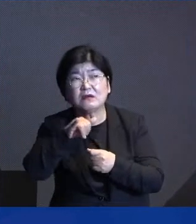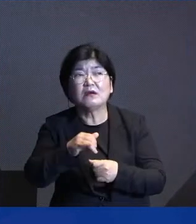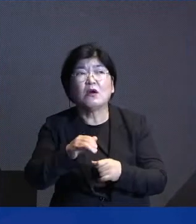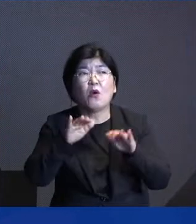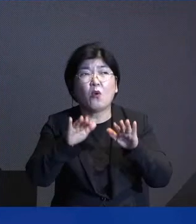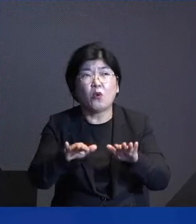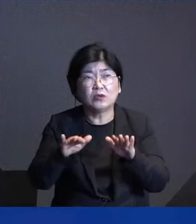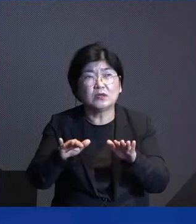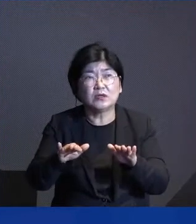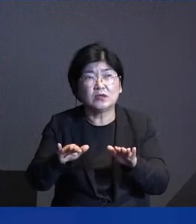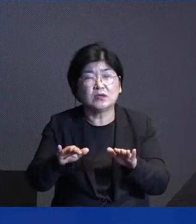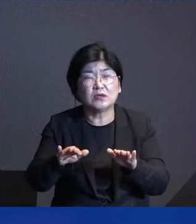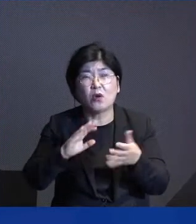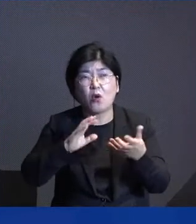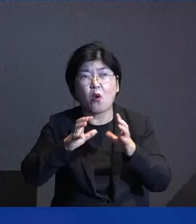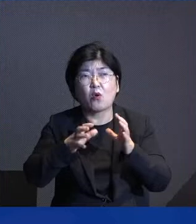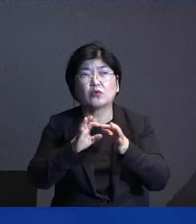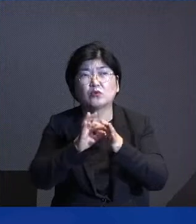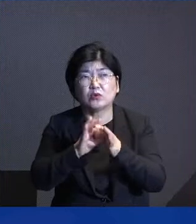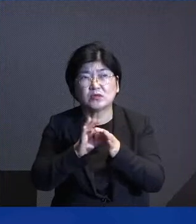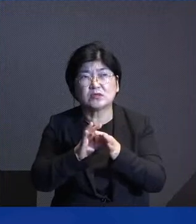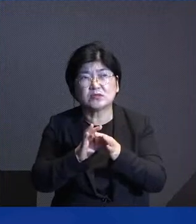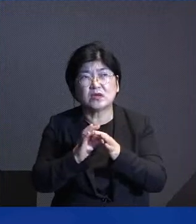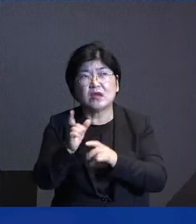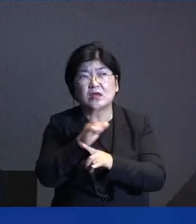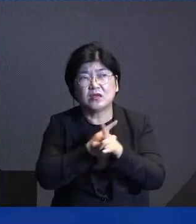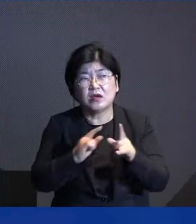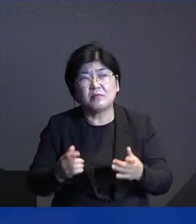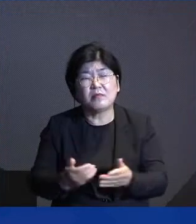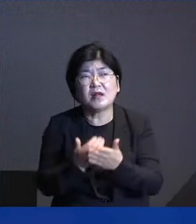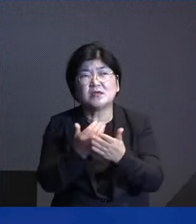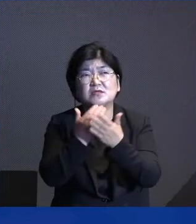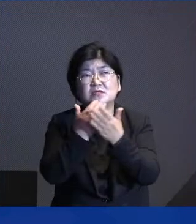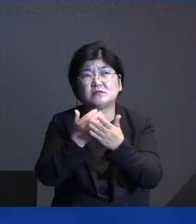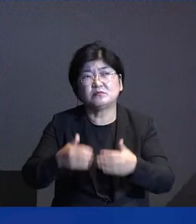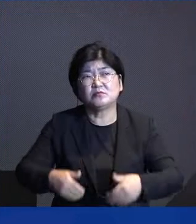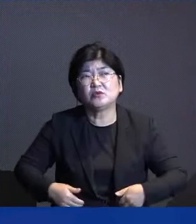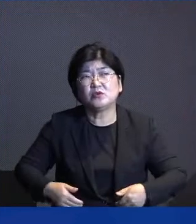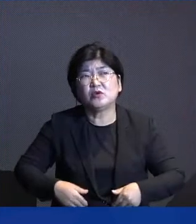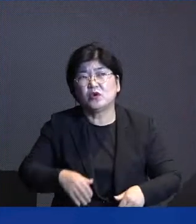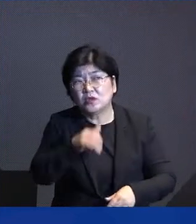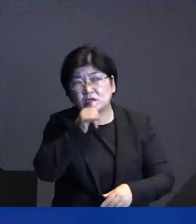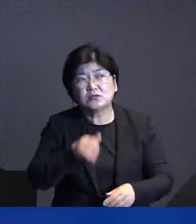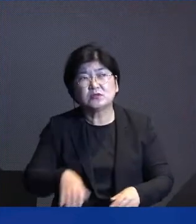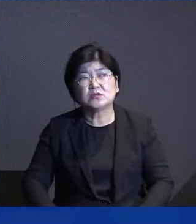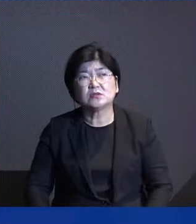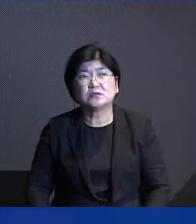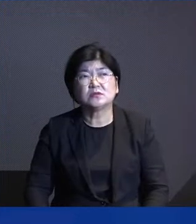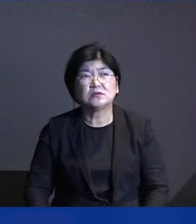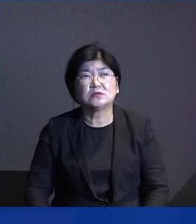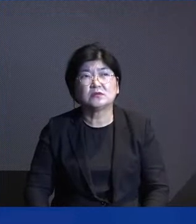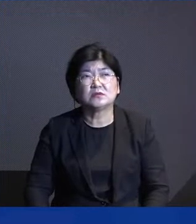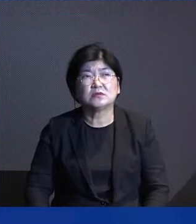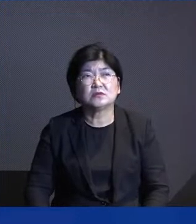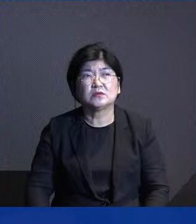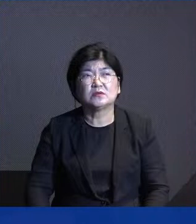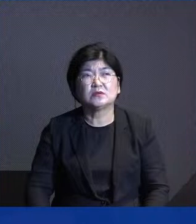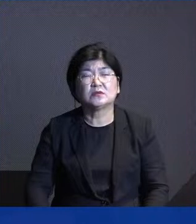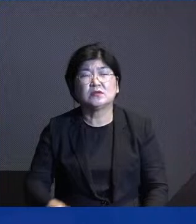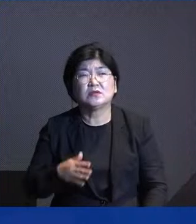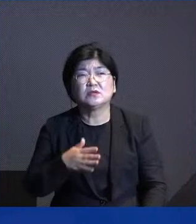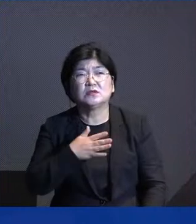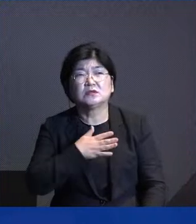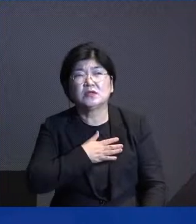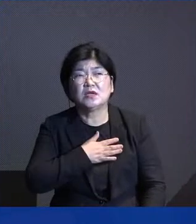relevant. Recently, the IPA, the Global Association for Rights of Older People, GARUP, they had